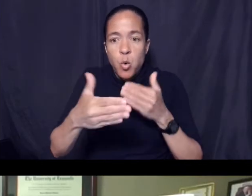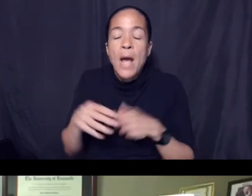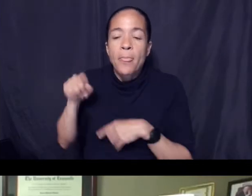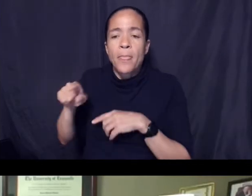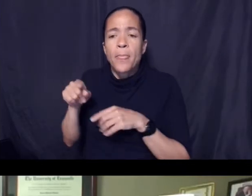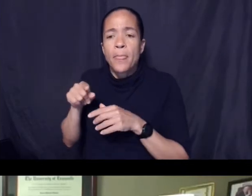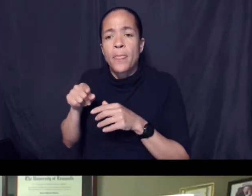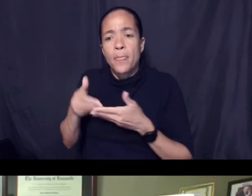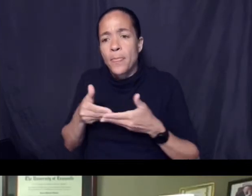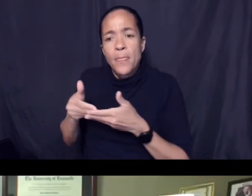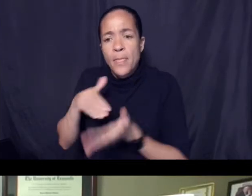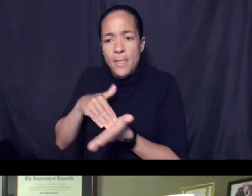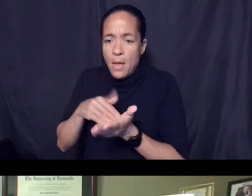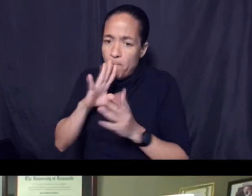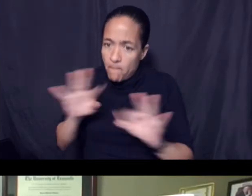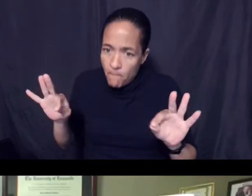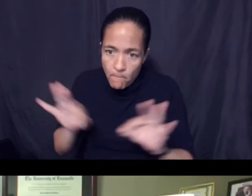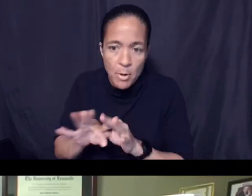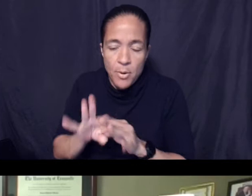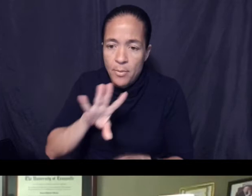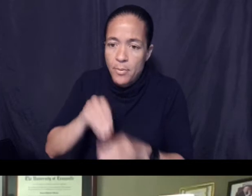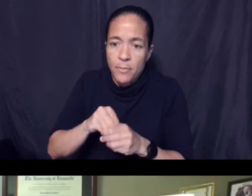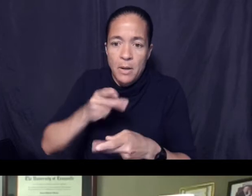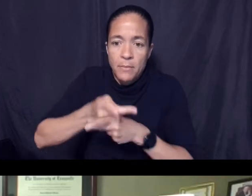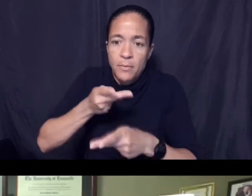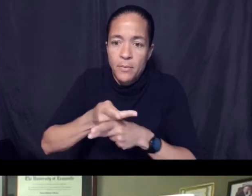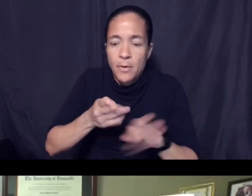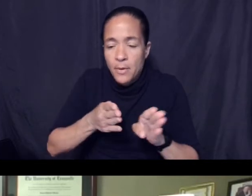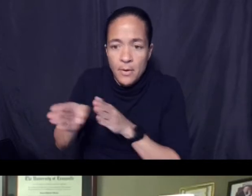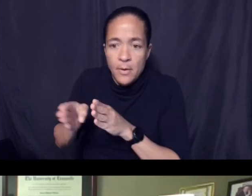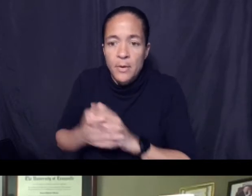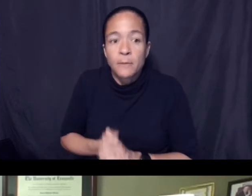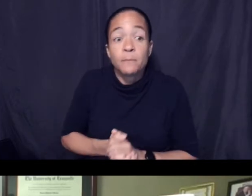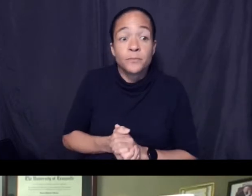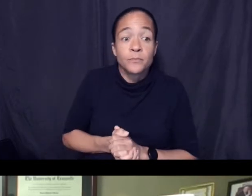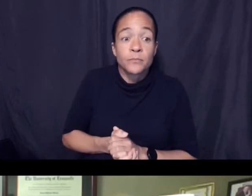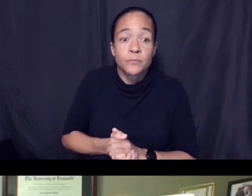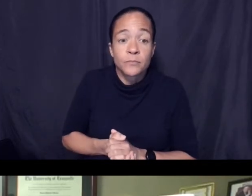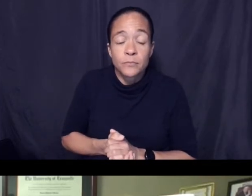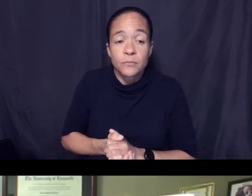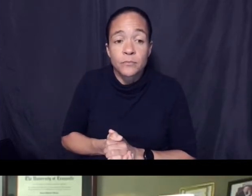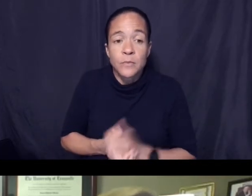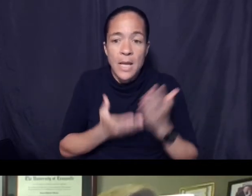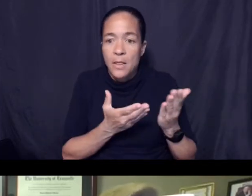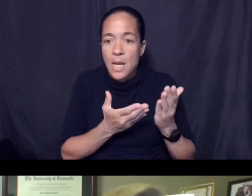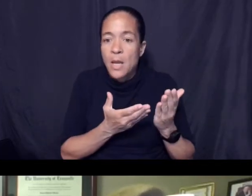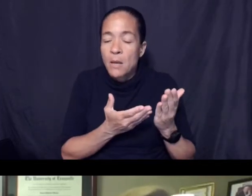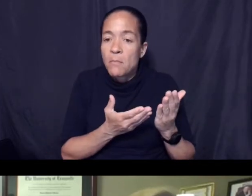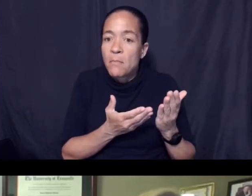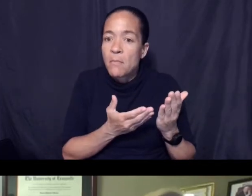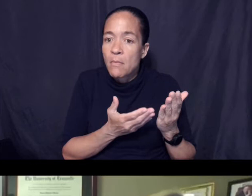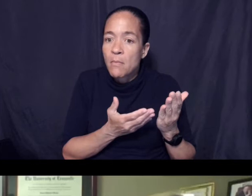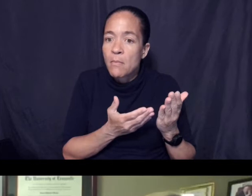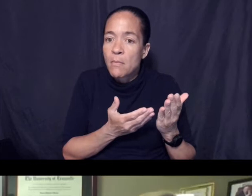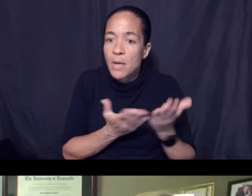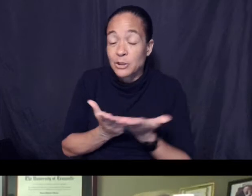of these babies and families. And this slide here is provided by Pediatrics in Review, American Academy of Pediatrics, and it's the